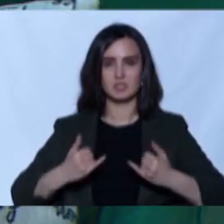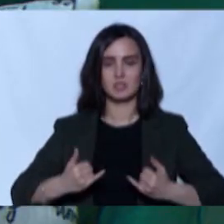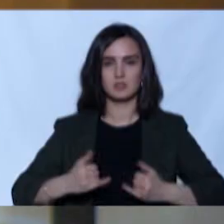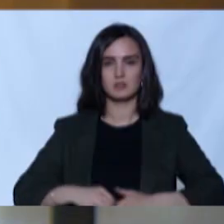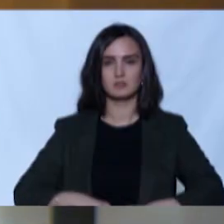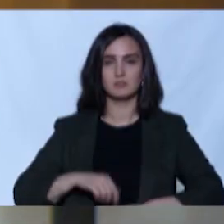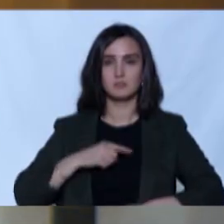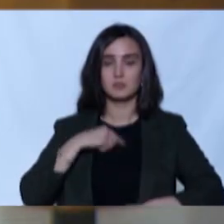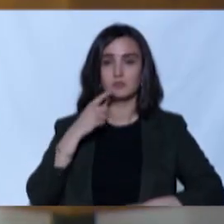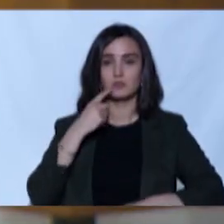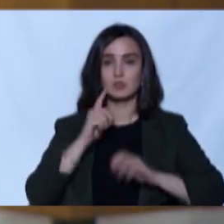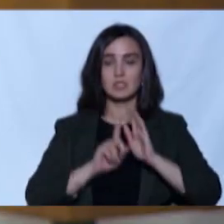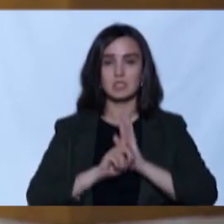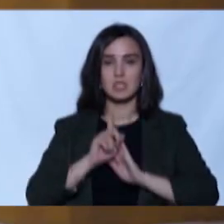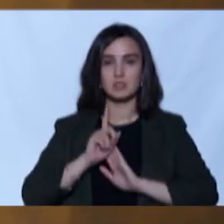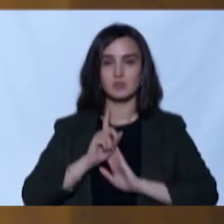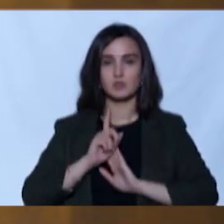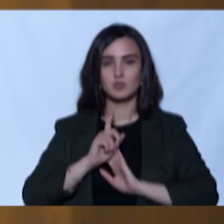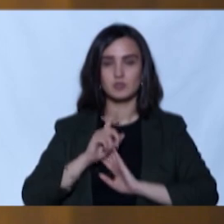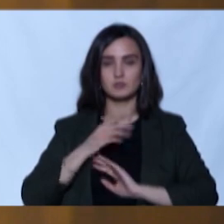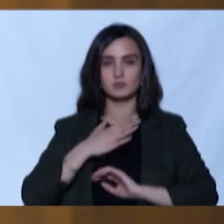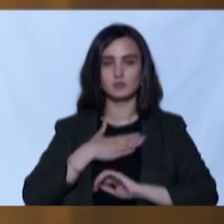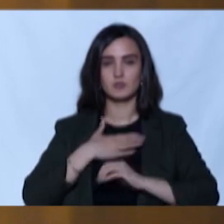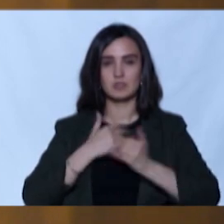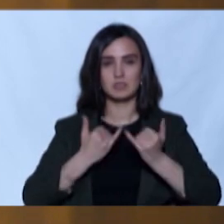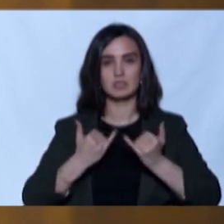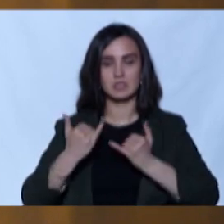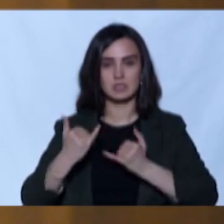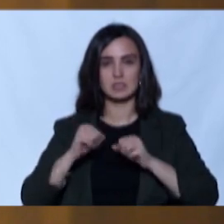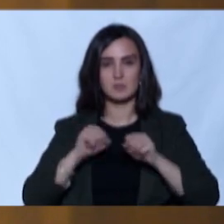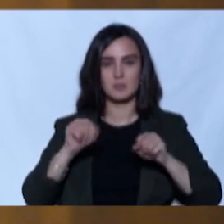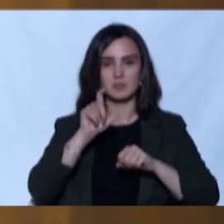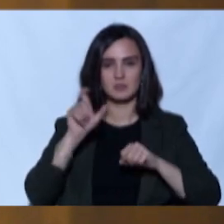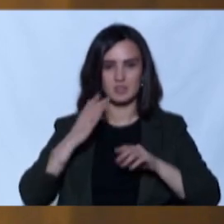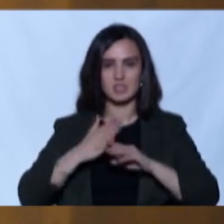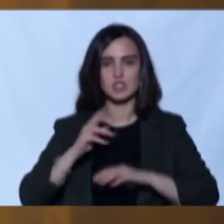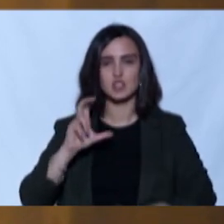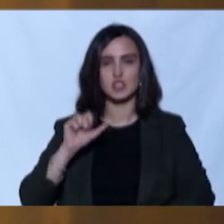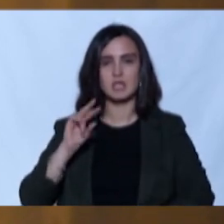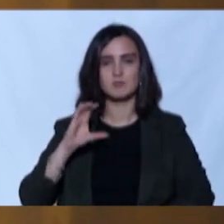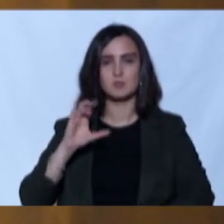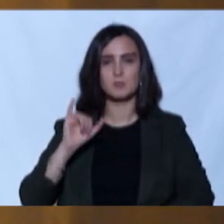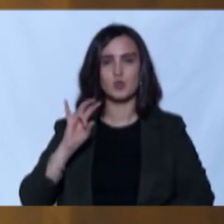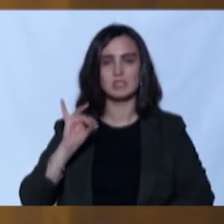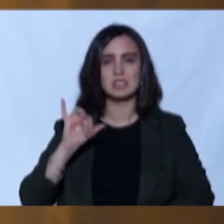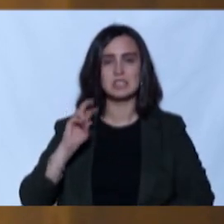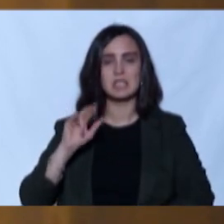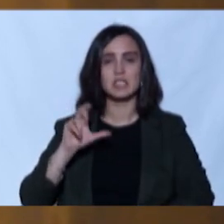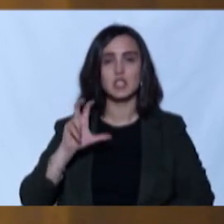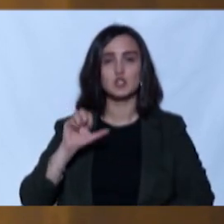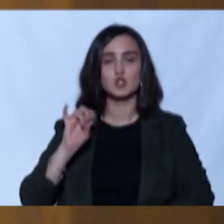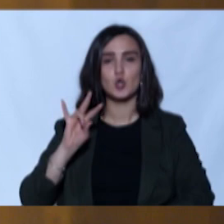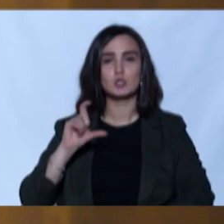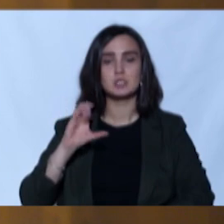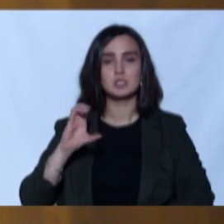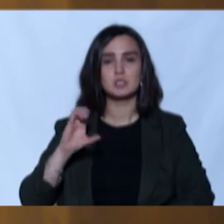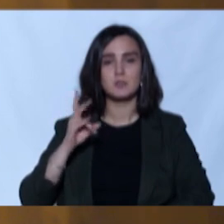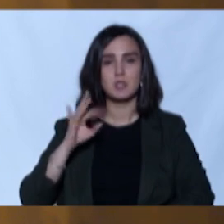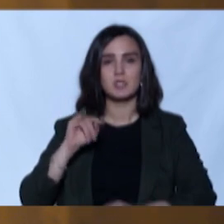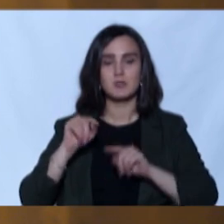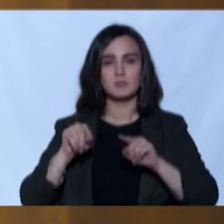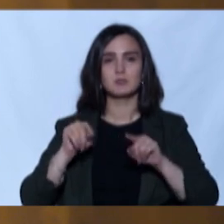I mentioned somewhere in the beginning, our modern day heroes are James Bond and Indiana Jones. But now things have